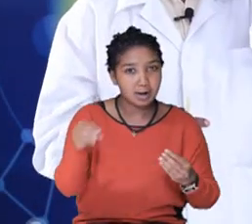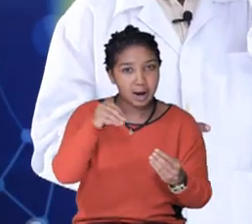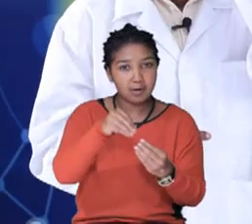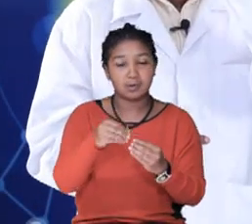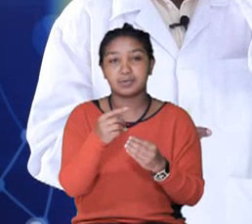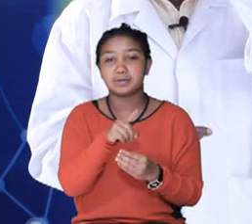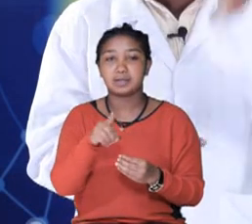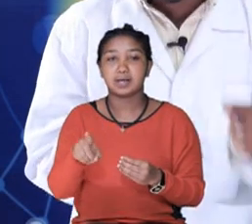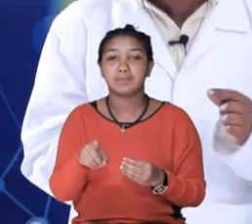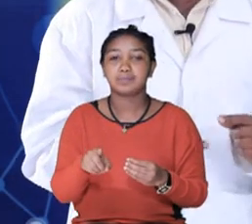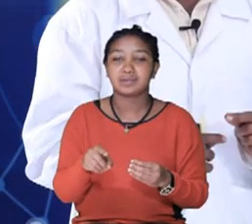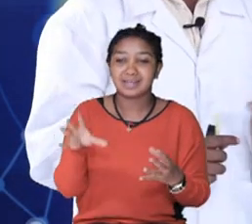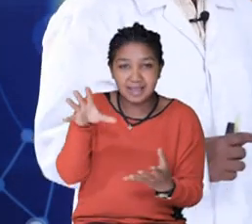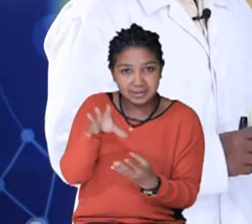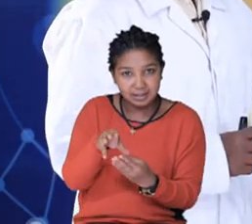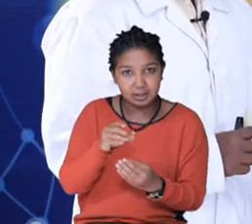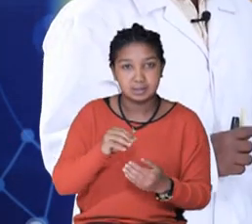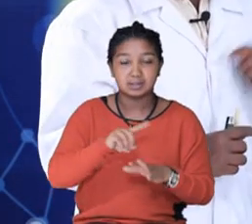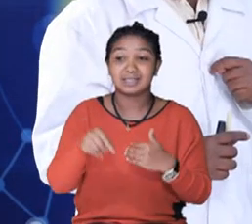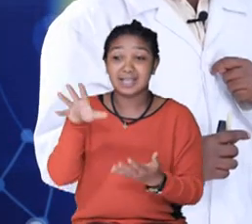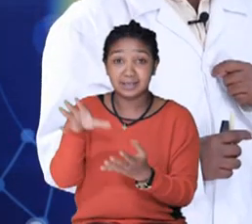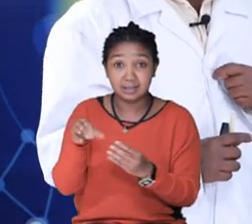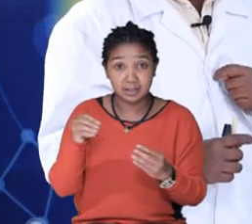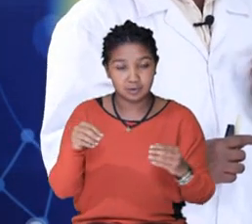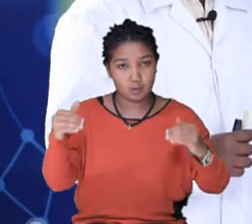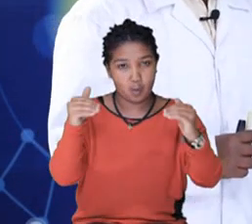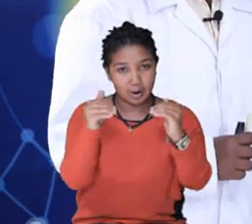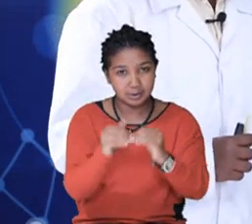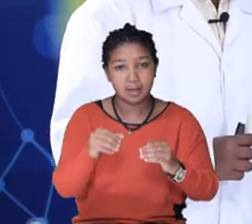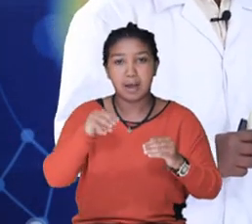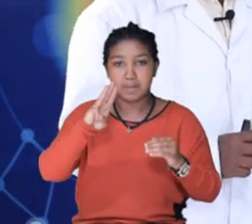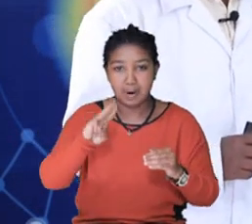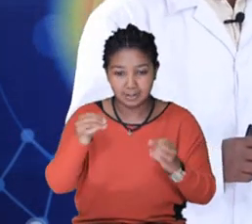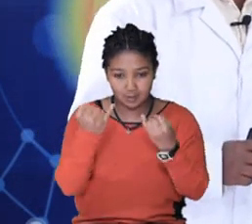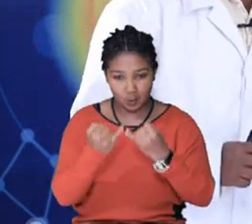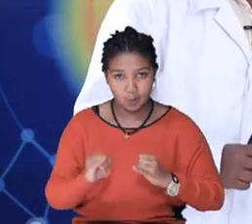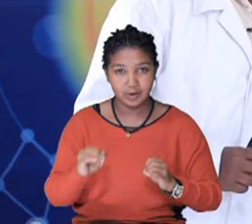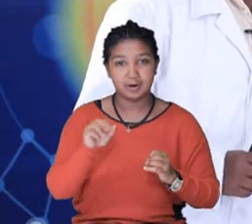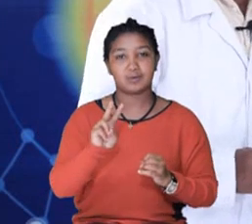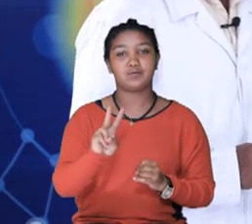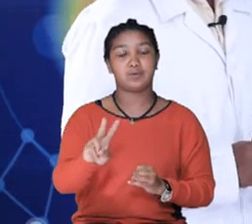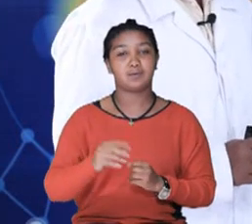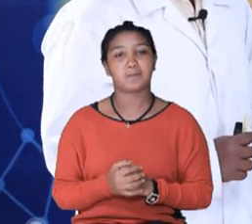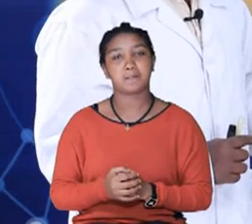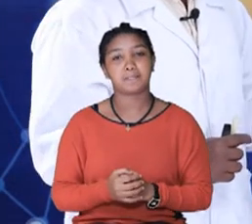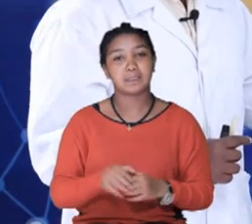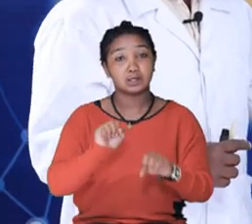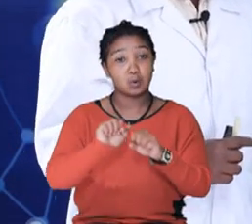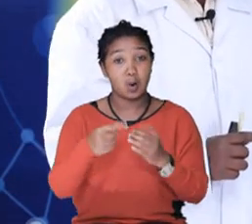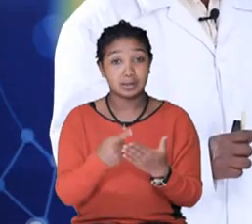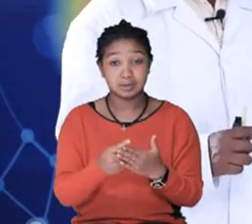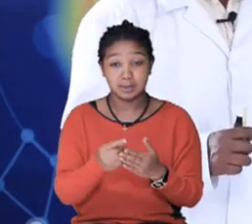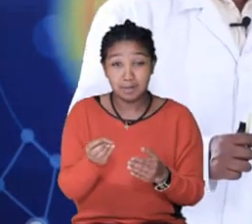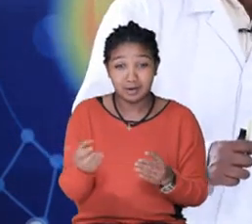calculate the density. So density is equals to mass over volume. So as